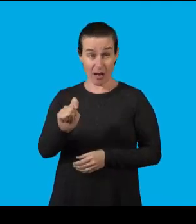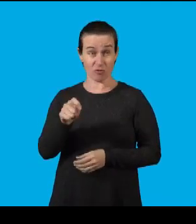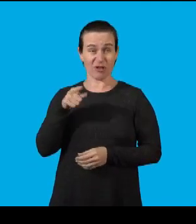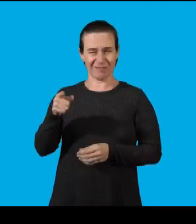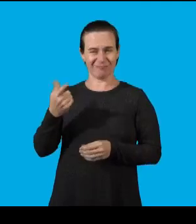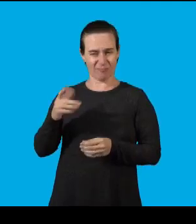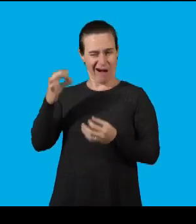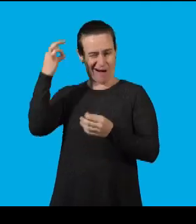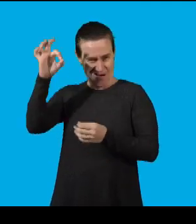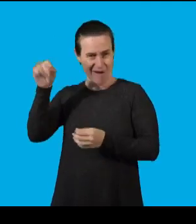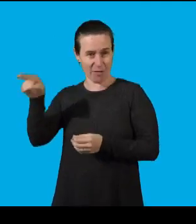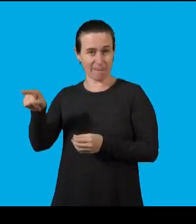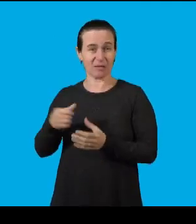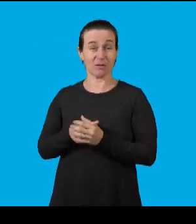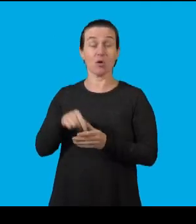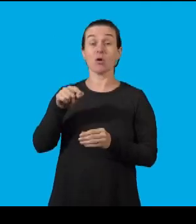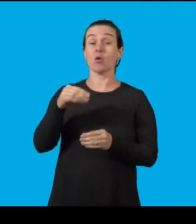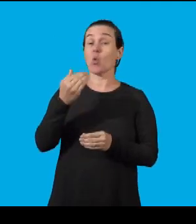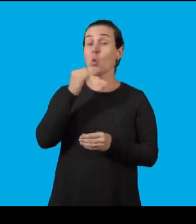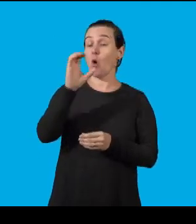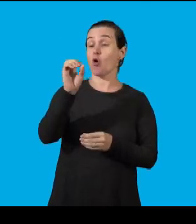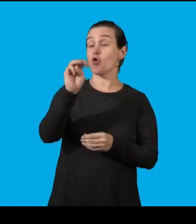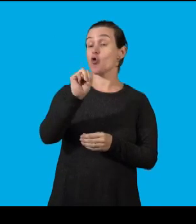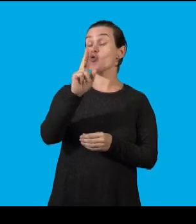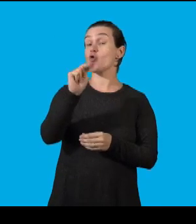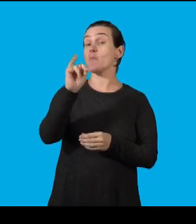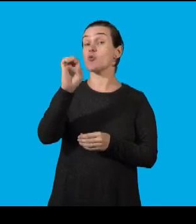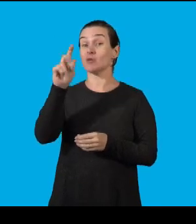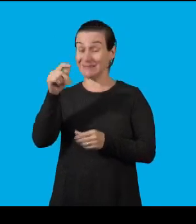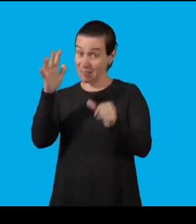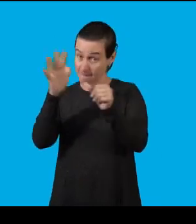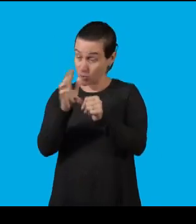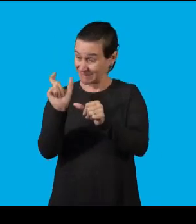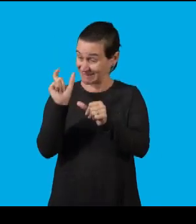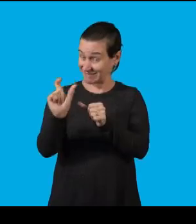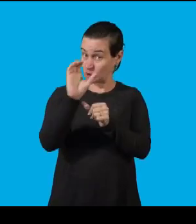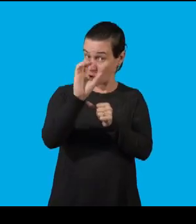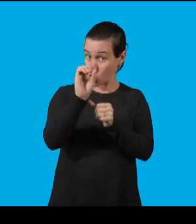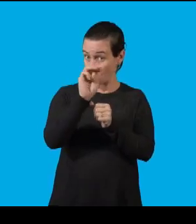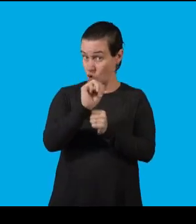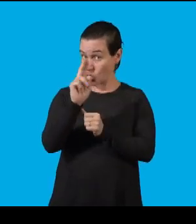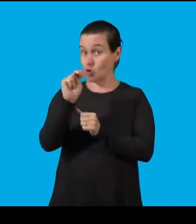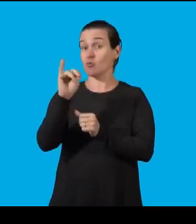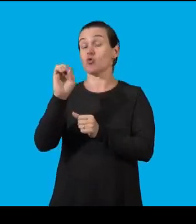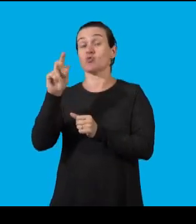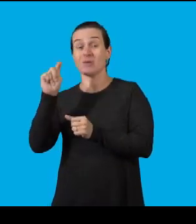that, totalitarian regimes which are communist, very important, because in the question it did say regarding